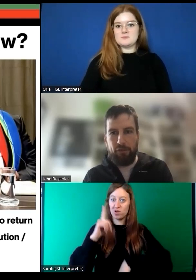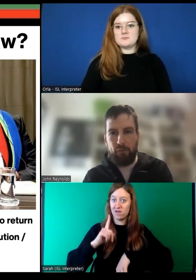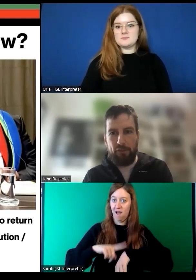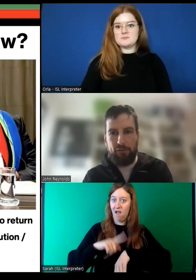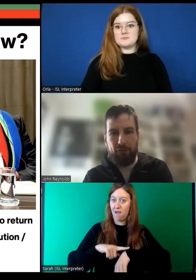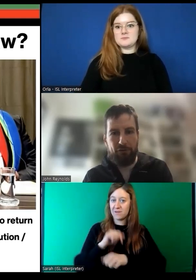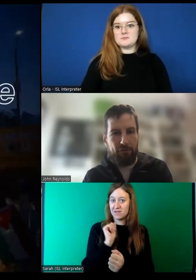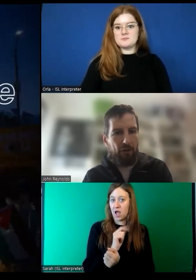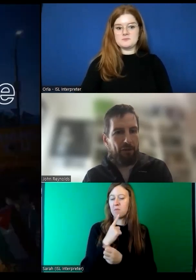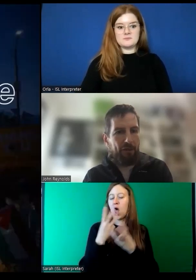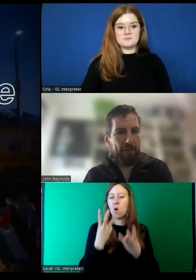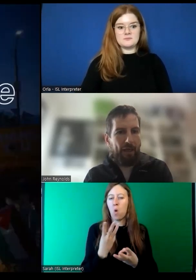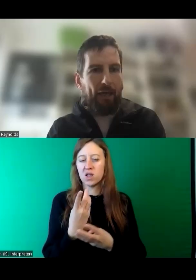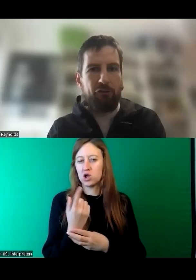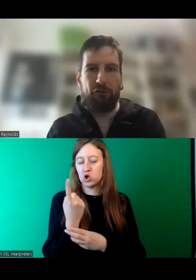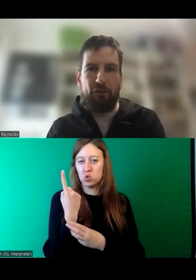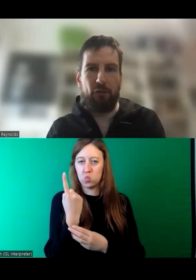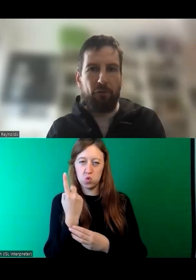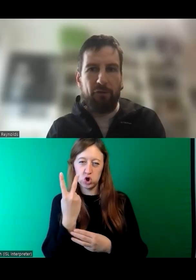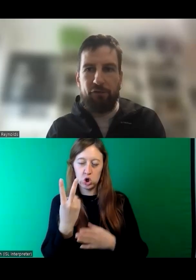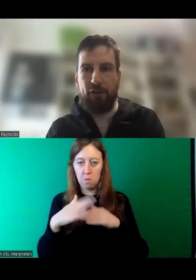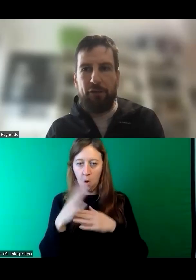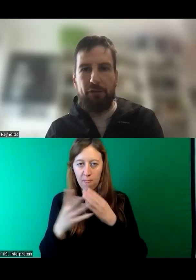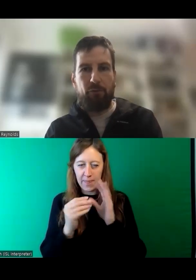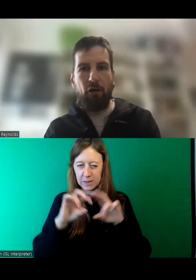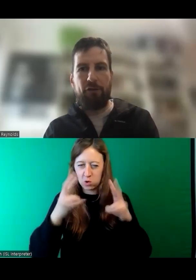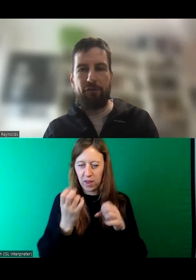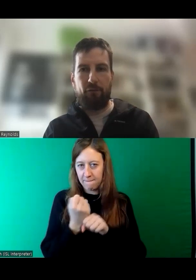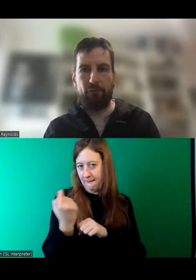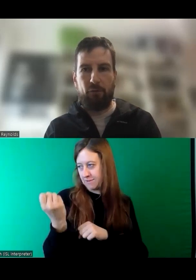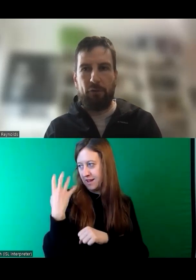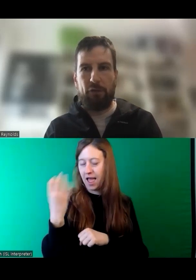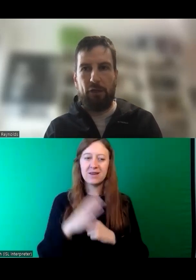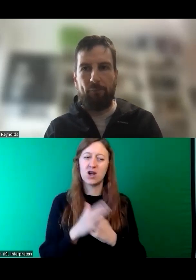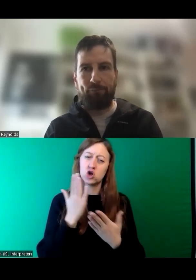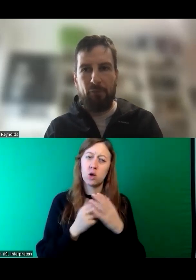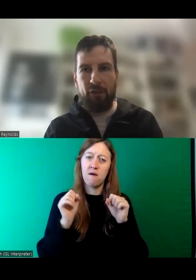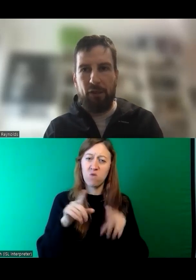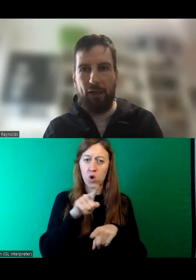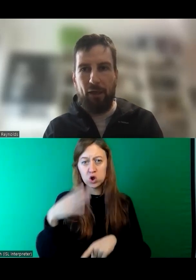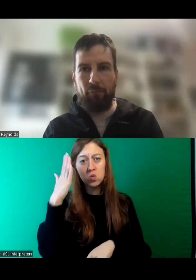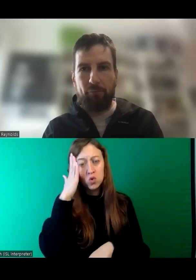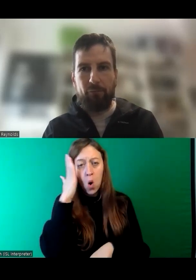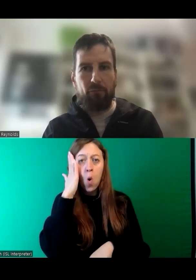things very quickly on the other slide. And some of this is very obvious, and some of you will